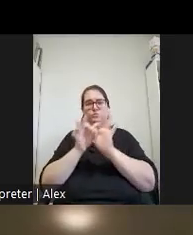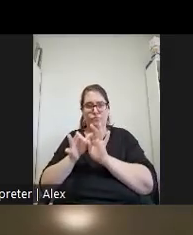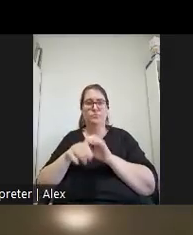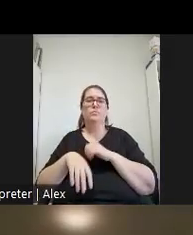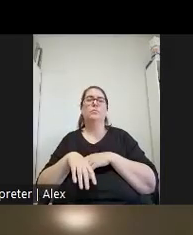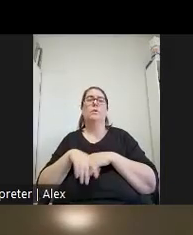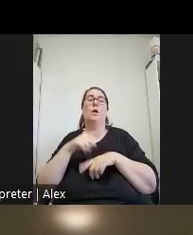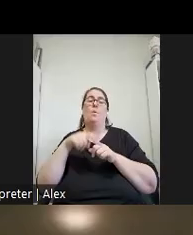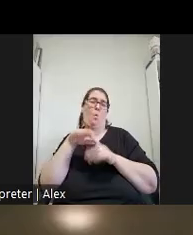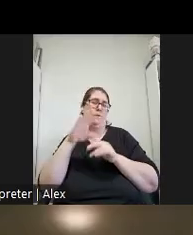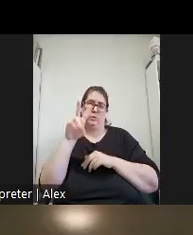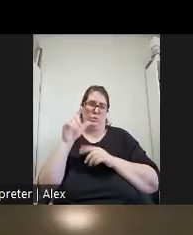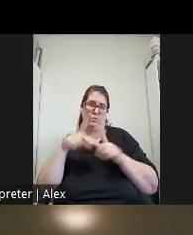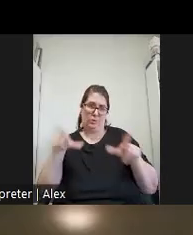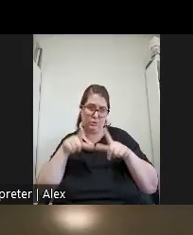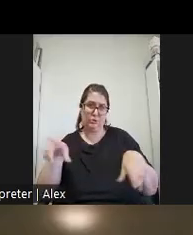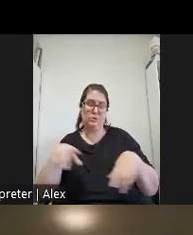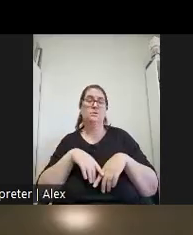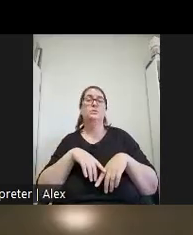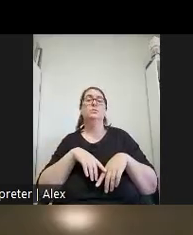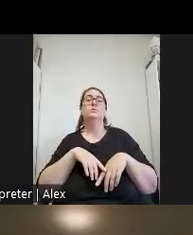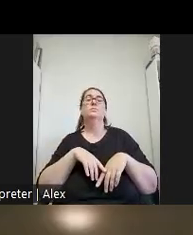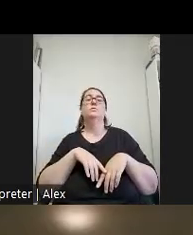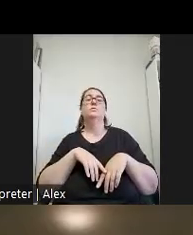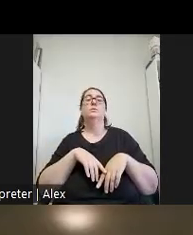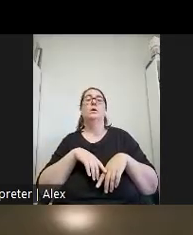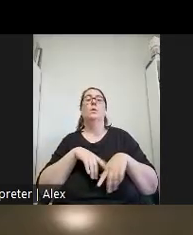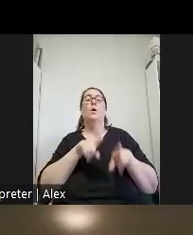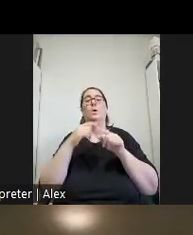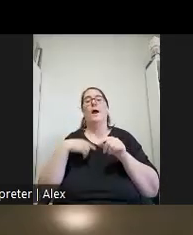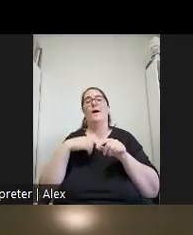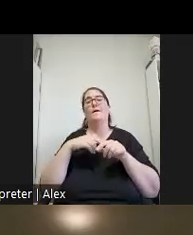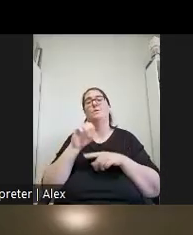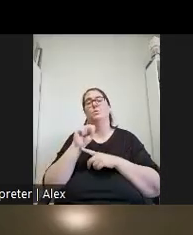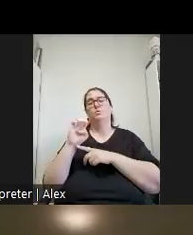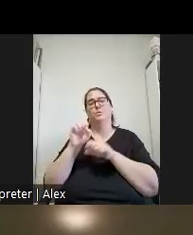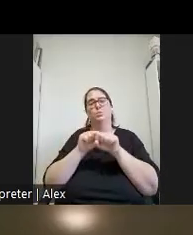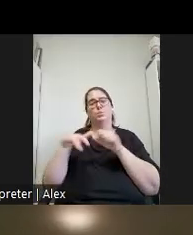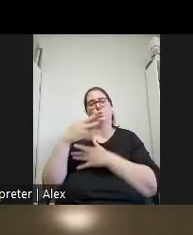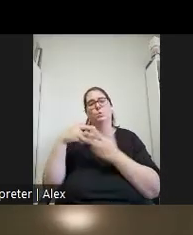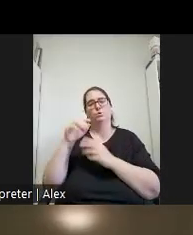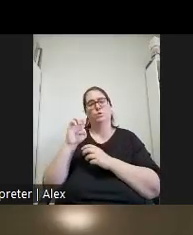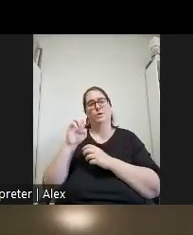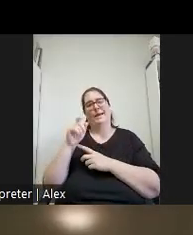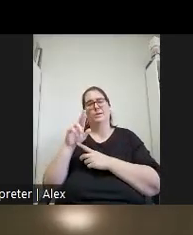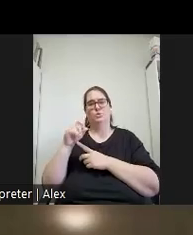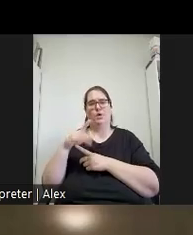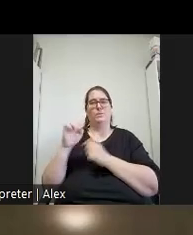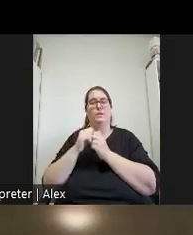plus languages, and we also run a social purpose enterprise with immigrant and refugee